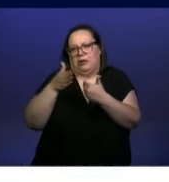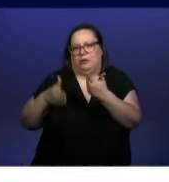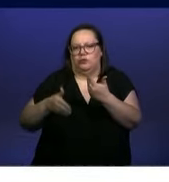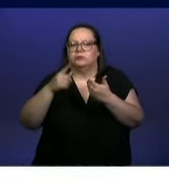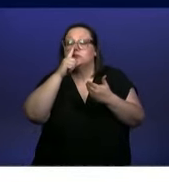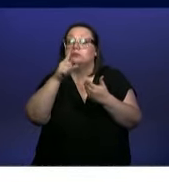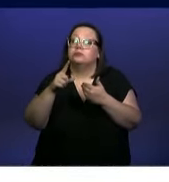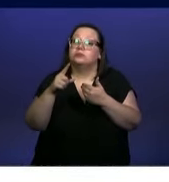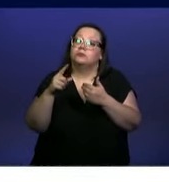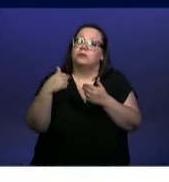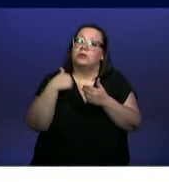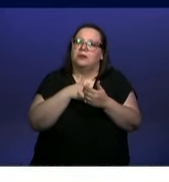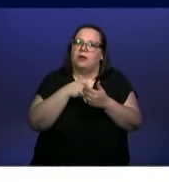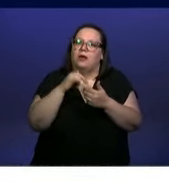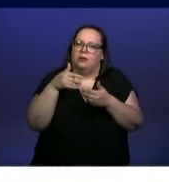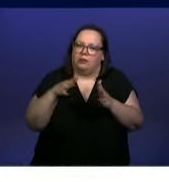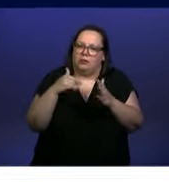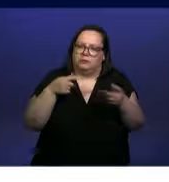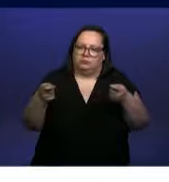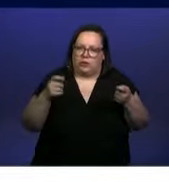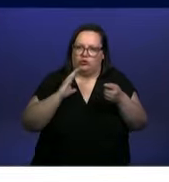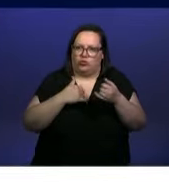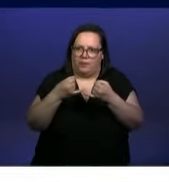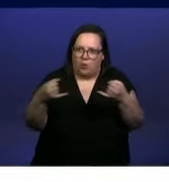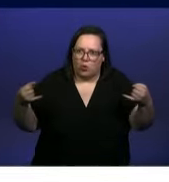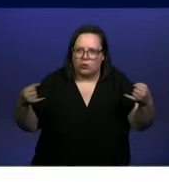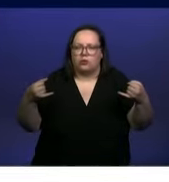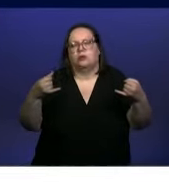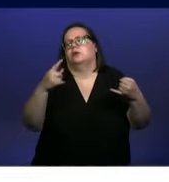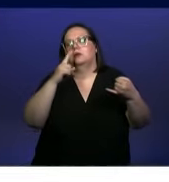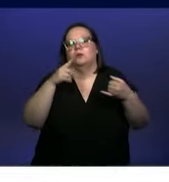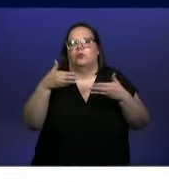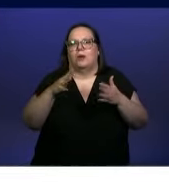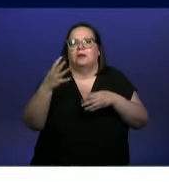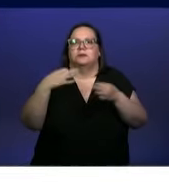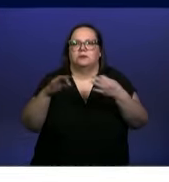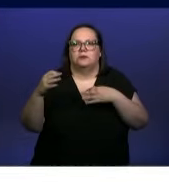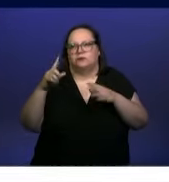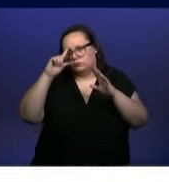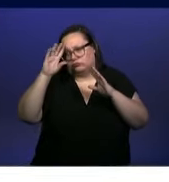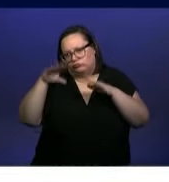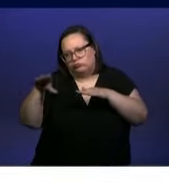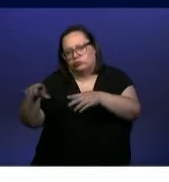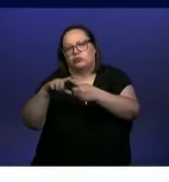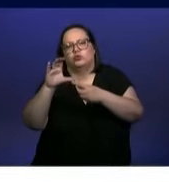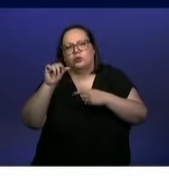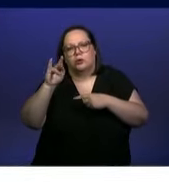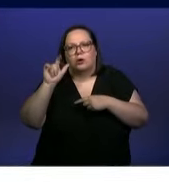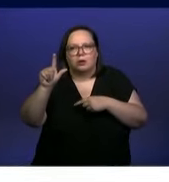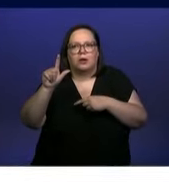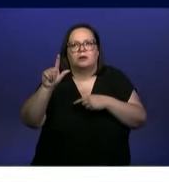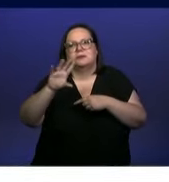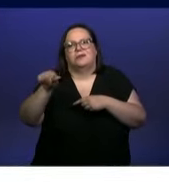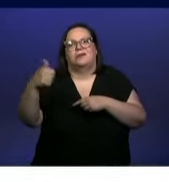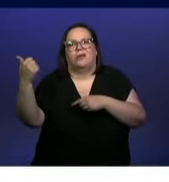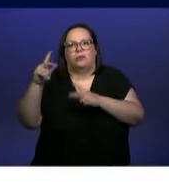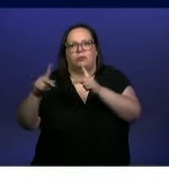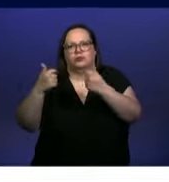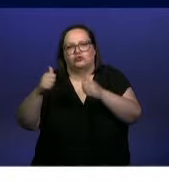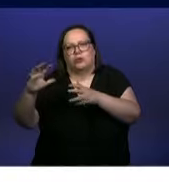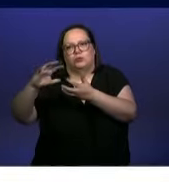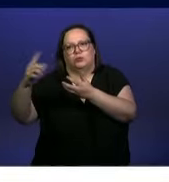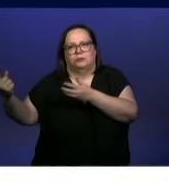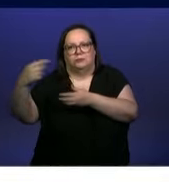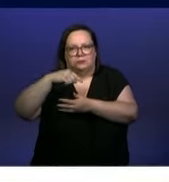instead of turning it over to the drug cartels and foreign nationals in other countries that are trying to destroy the United States of America. All right, Mr.